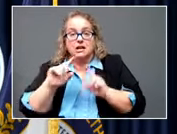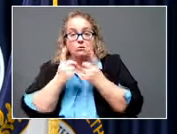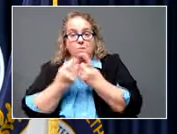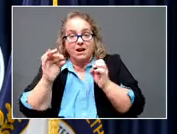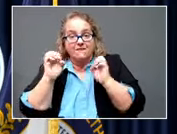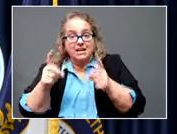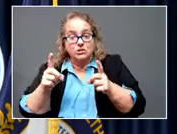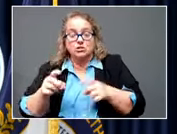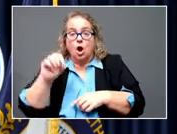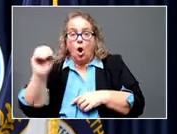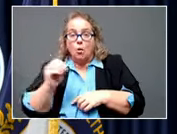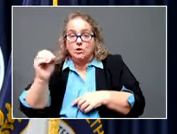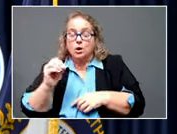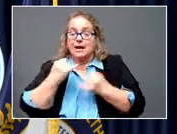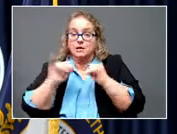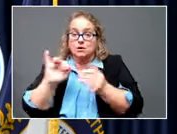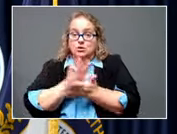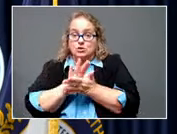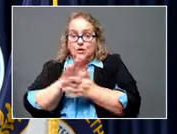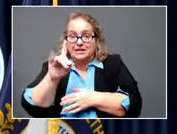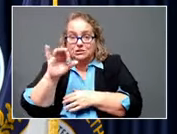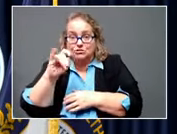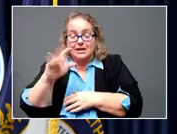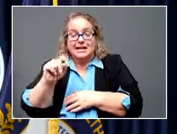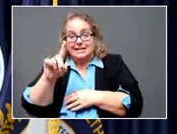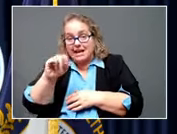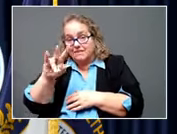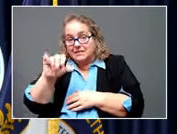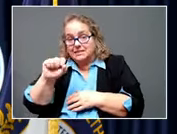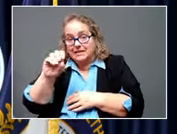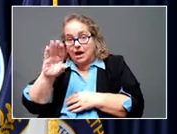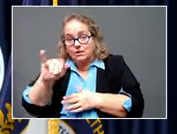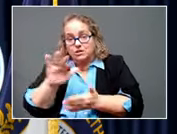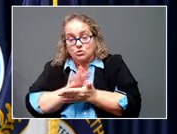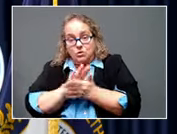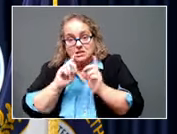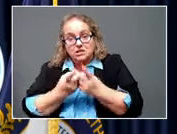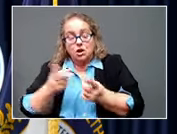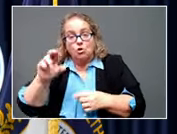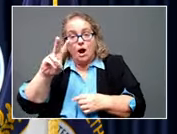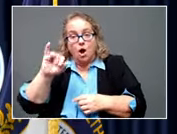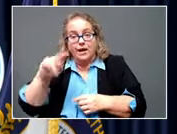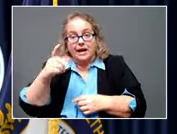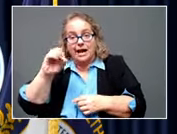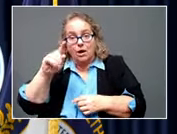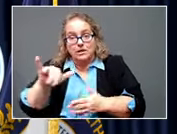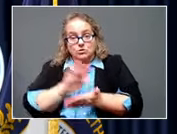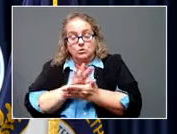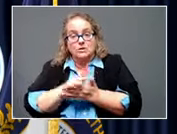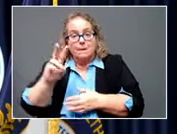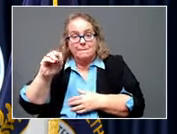Independent School District, Davies County School District, Rowan County Schools, Madison County School District, many